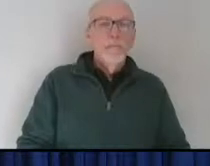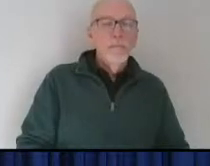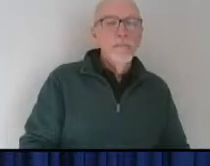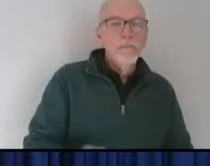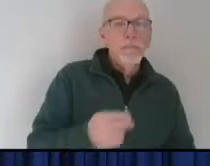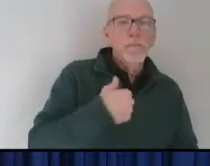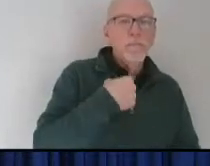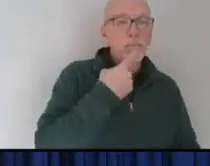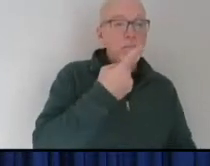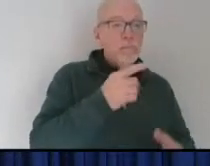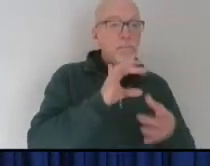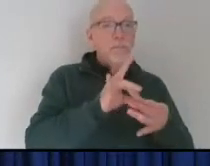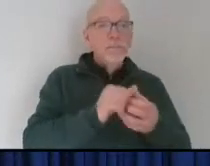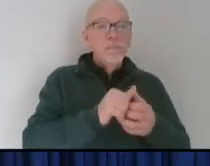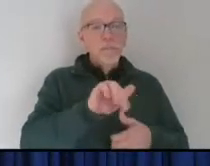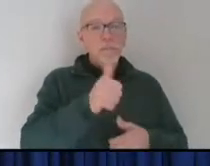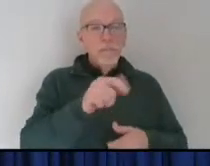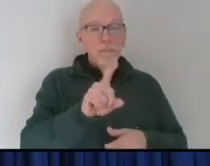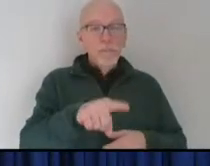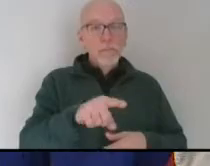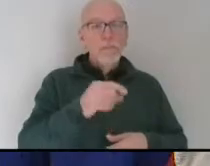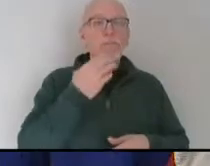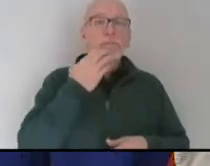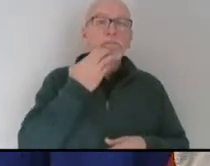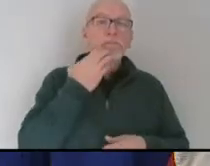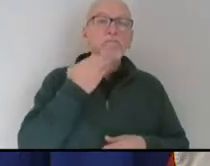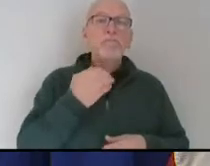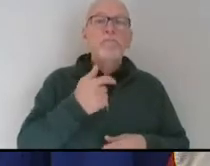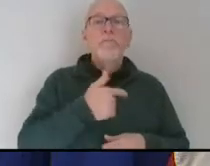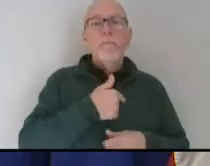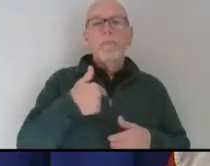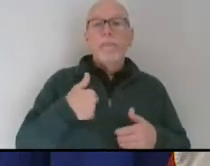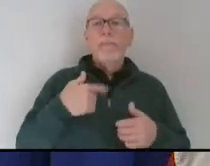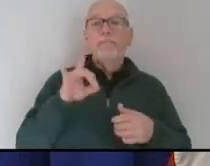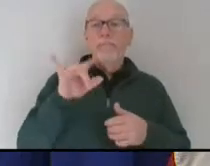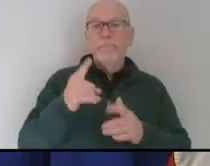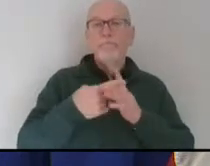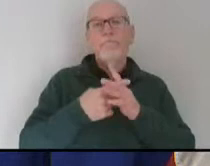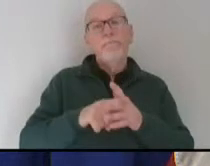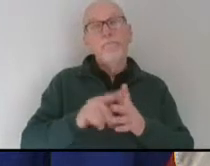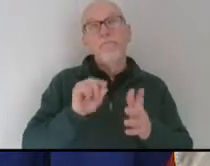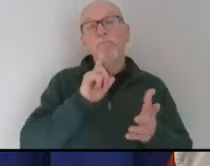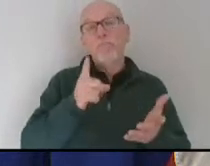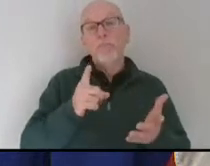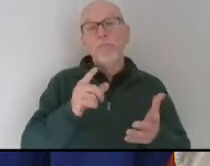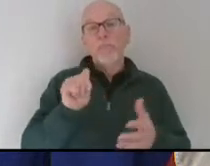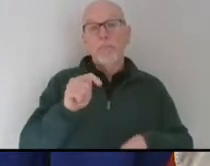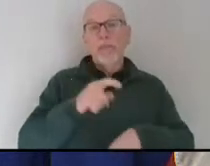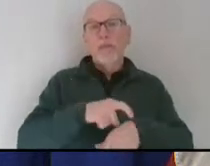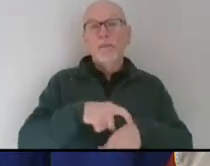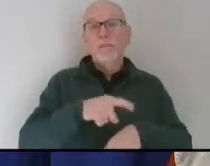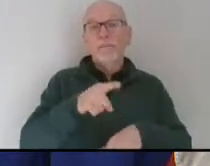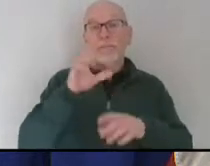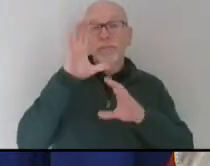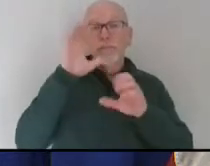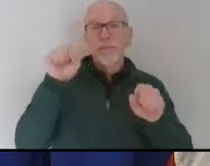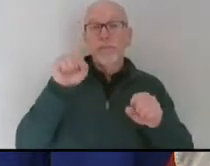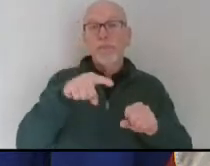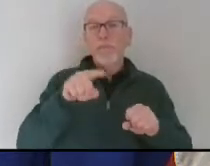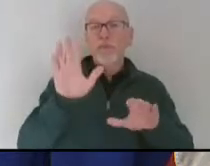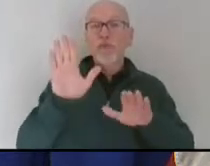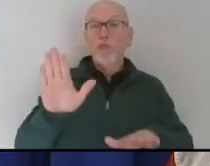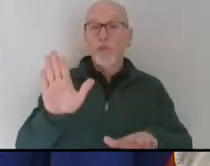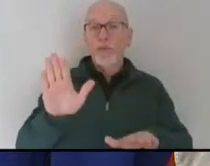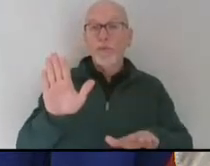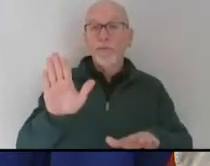Tom, related to your other question, we have started to. In fact, at the time the president was being sworn in,